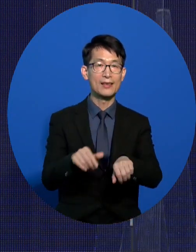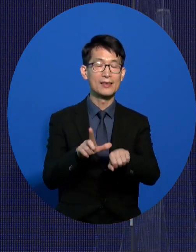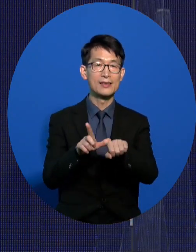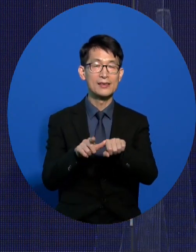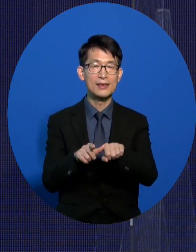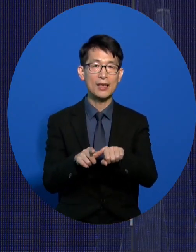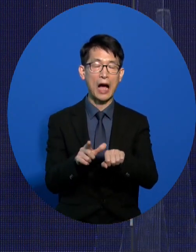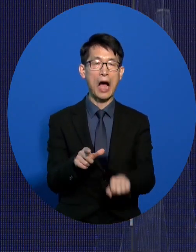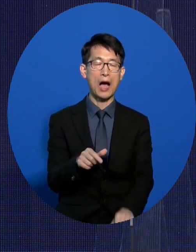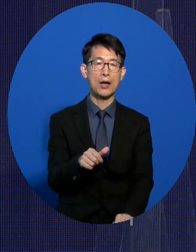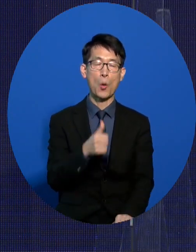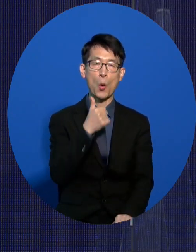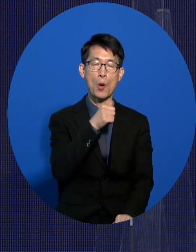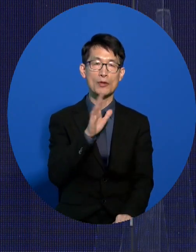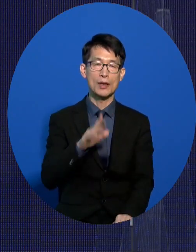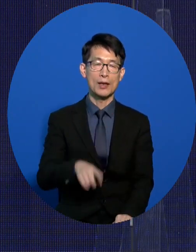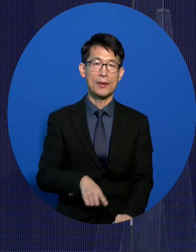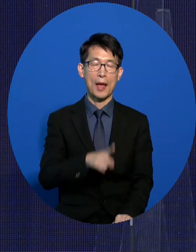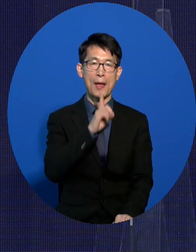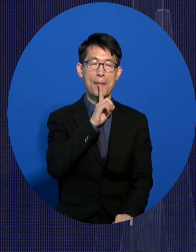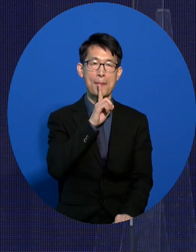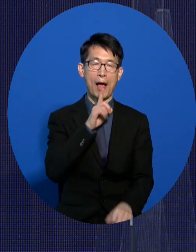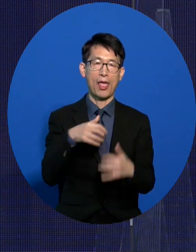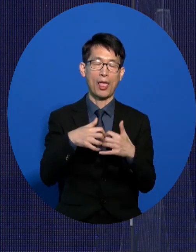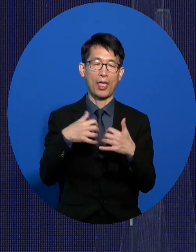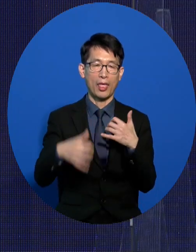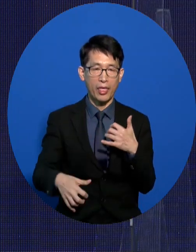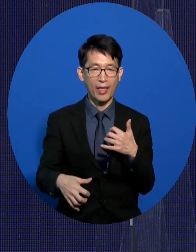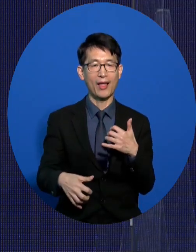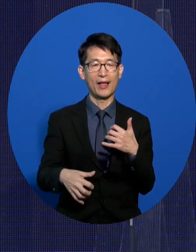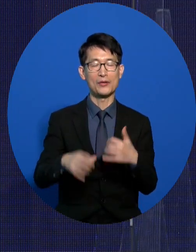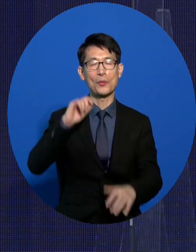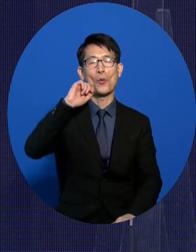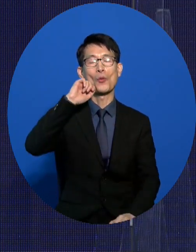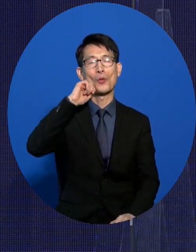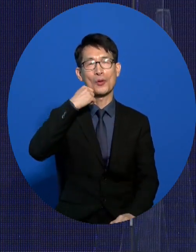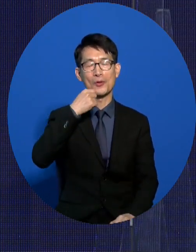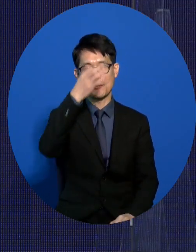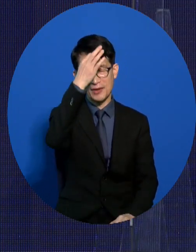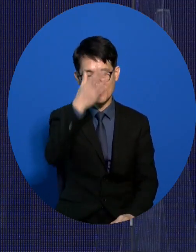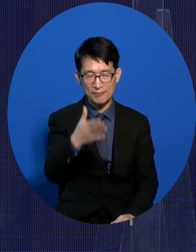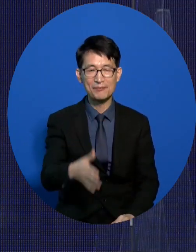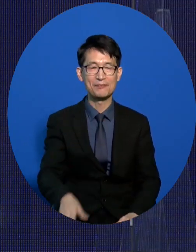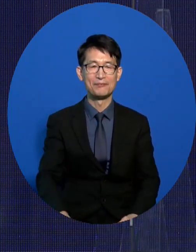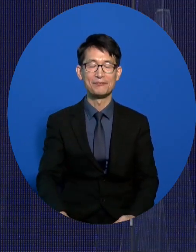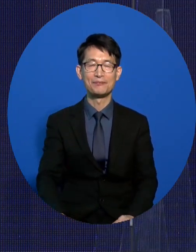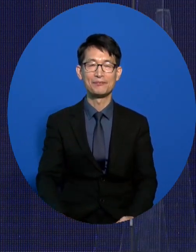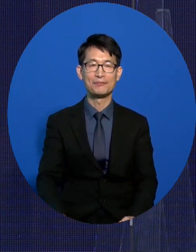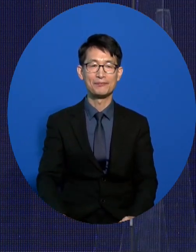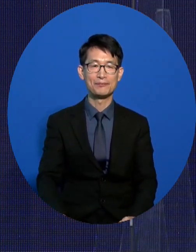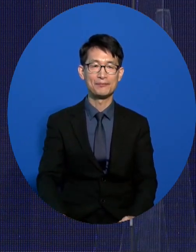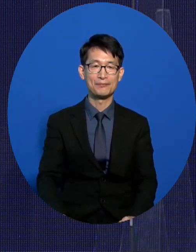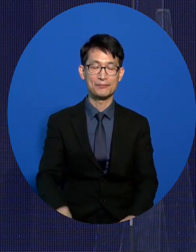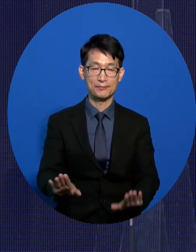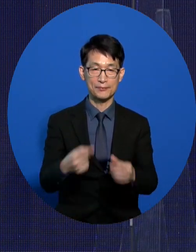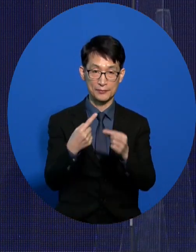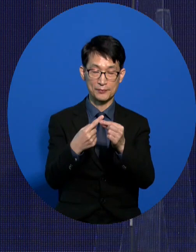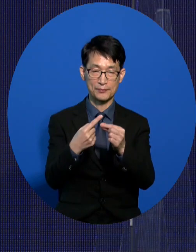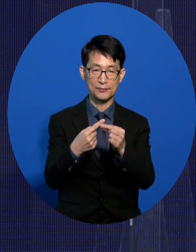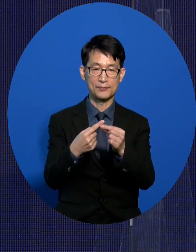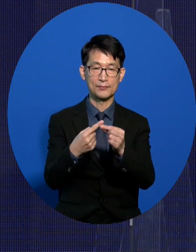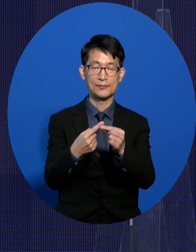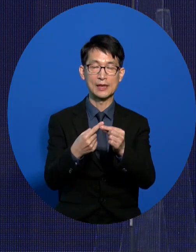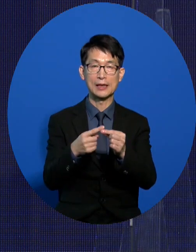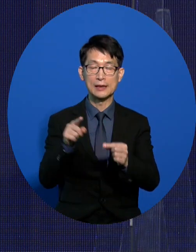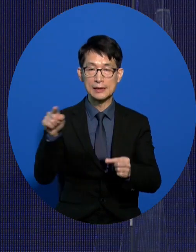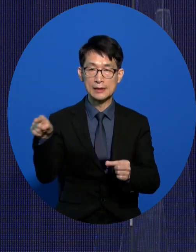disadvantaged persons? service that is